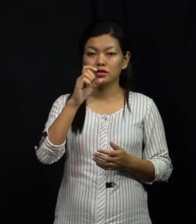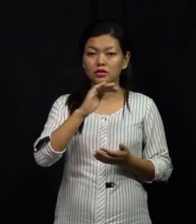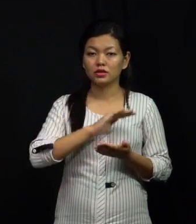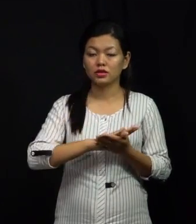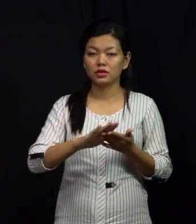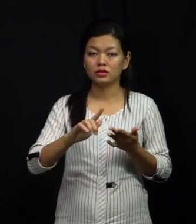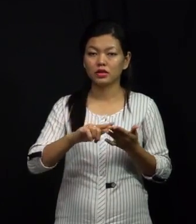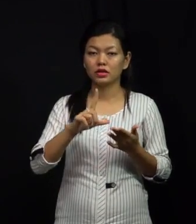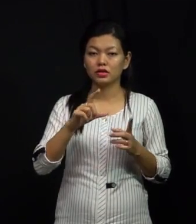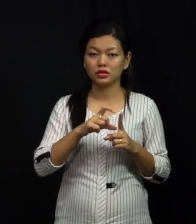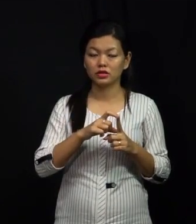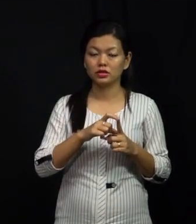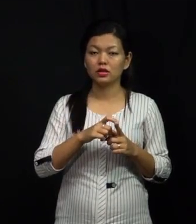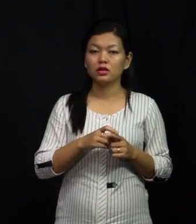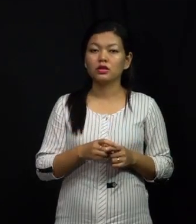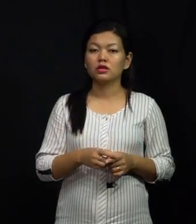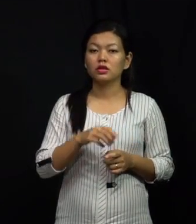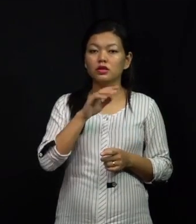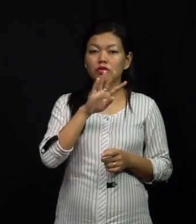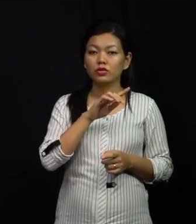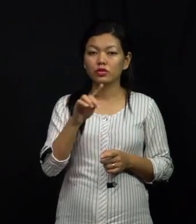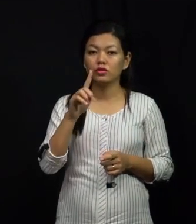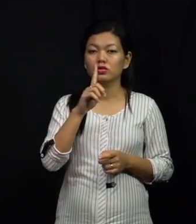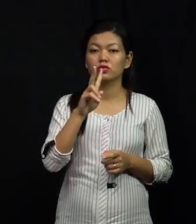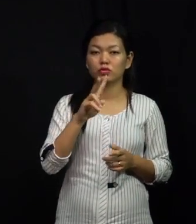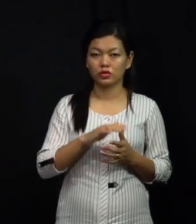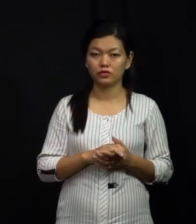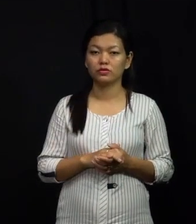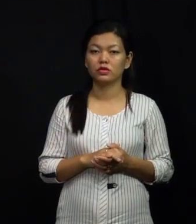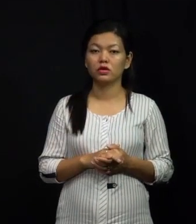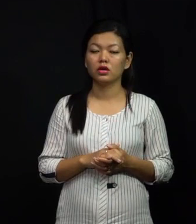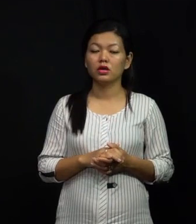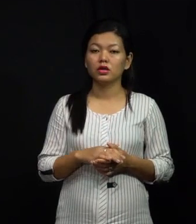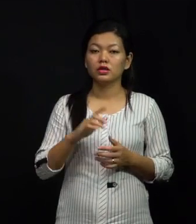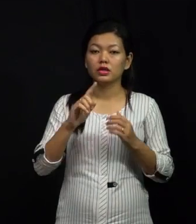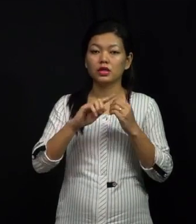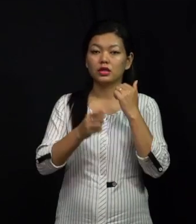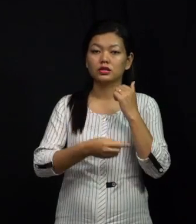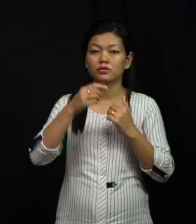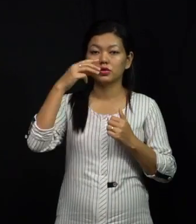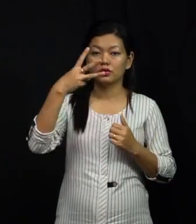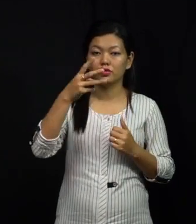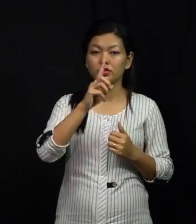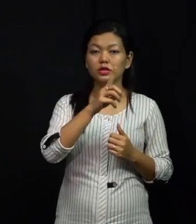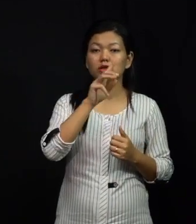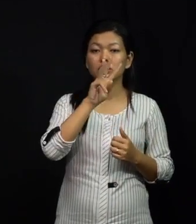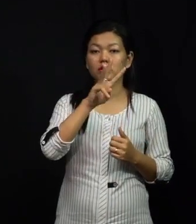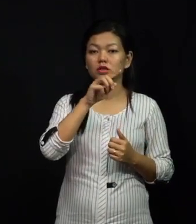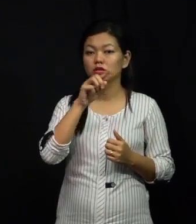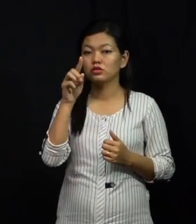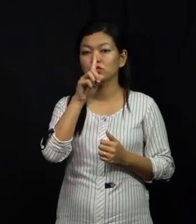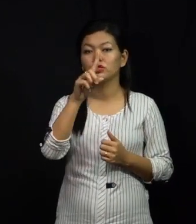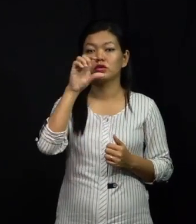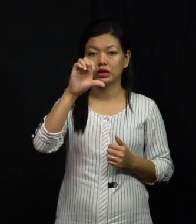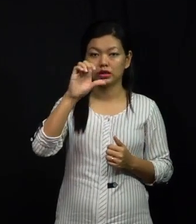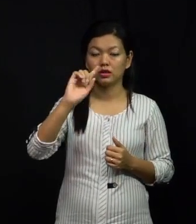12 years, and then adolescent likewise will be from 13 to 19 years, and then likewise adulthood and old age